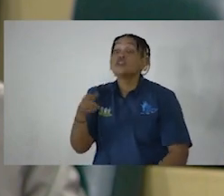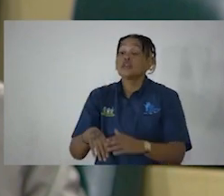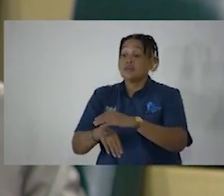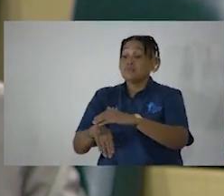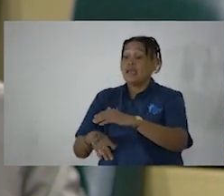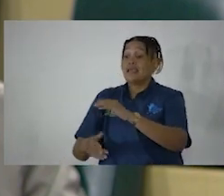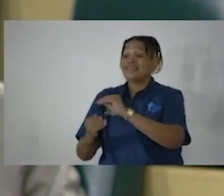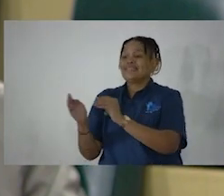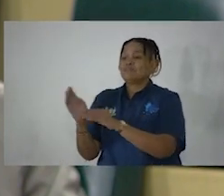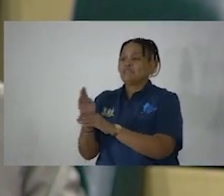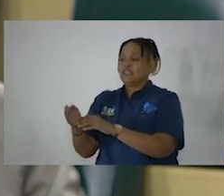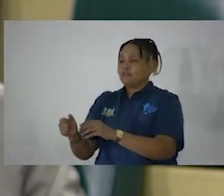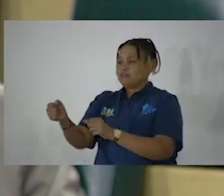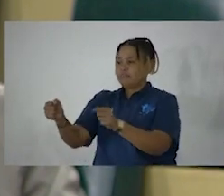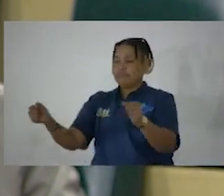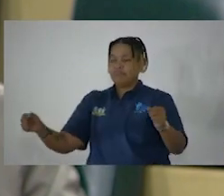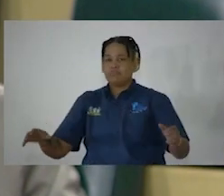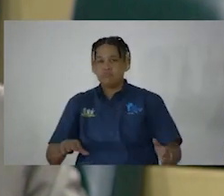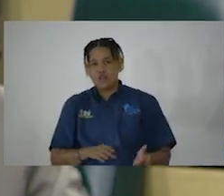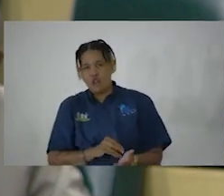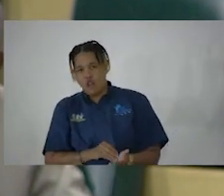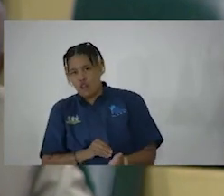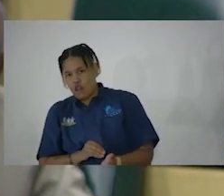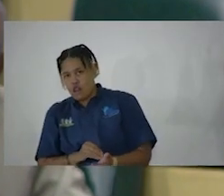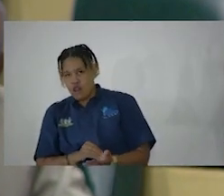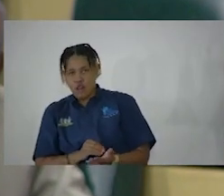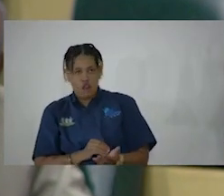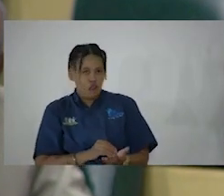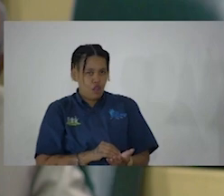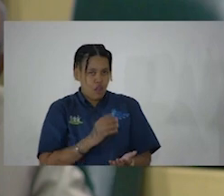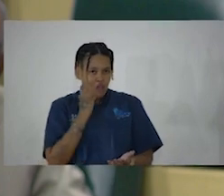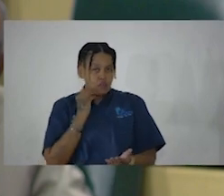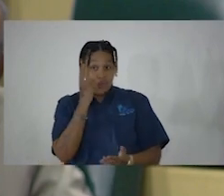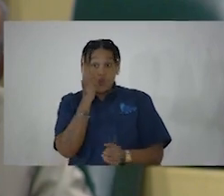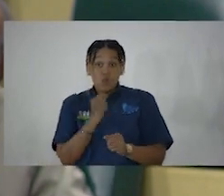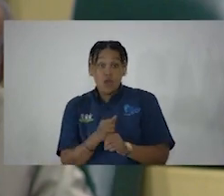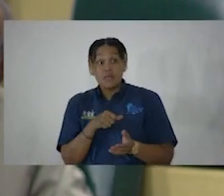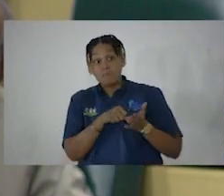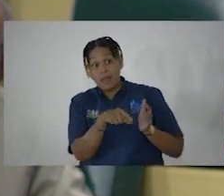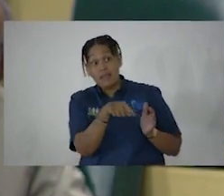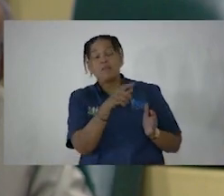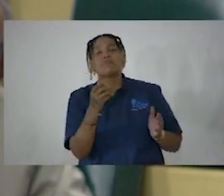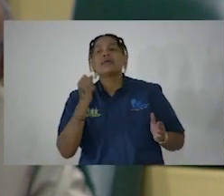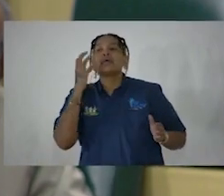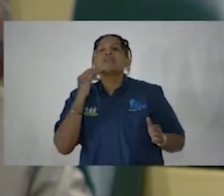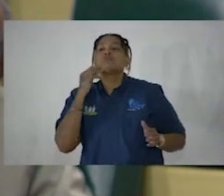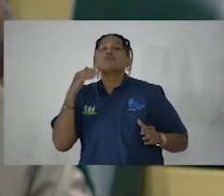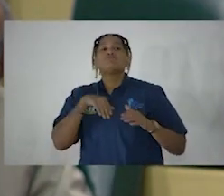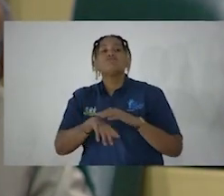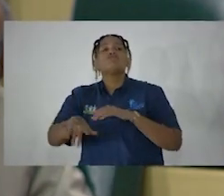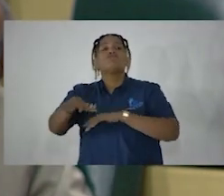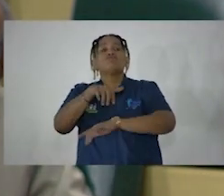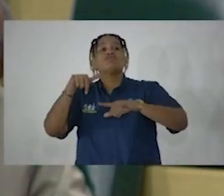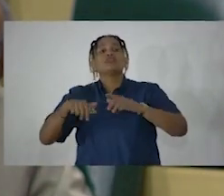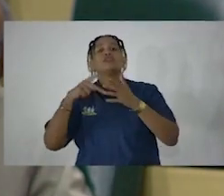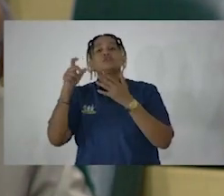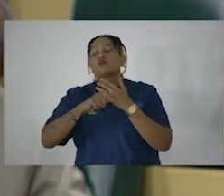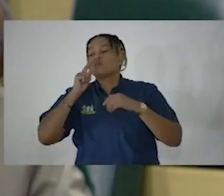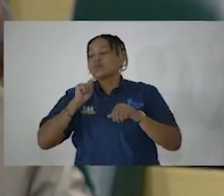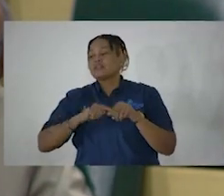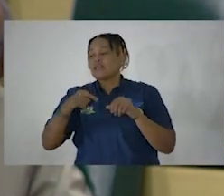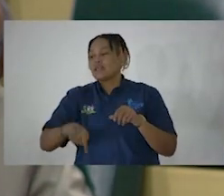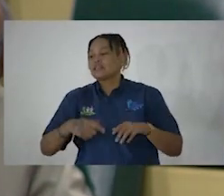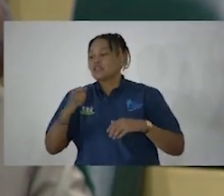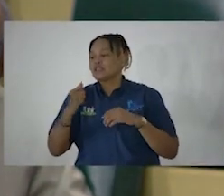agricultural-based businesses for 1 year, pay them so that they get the experience. This program will start at the